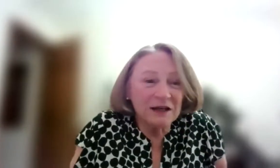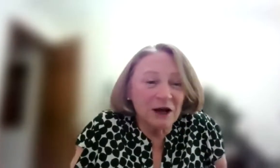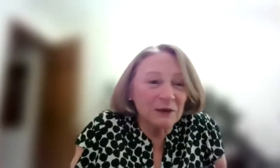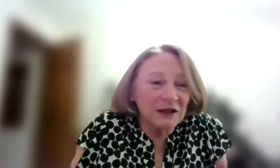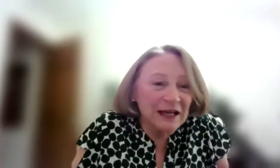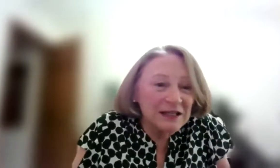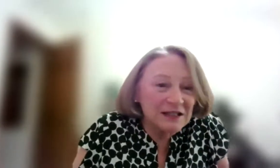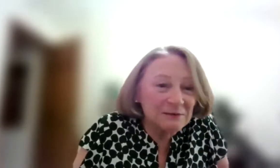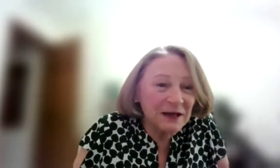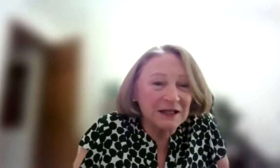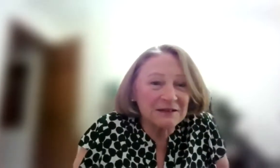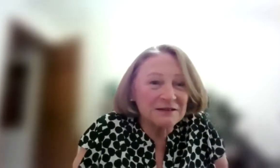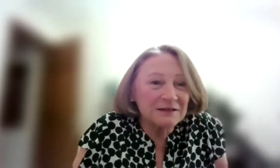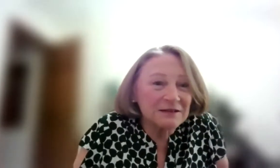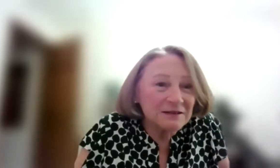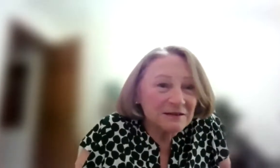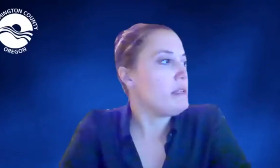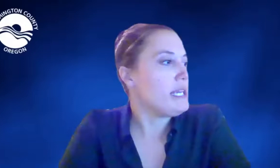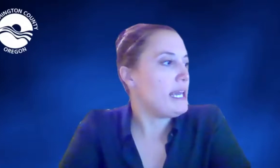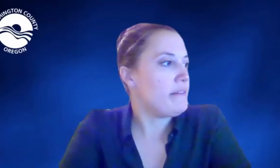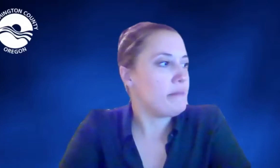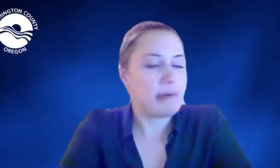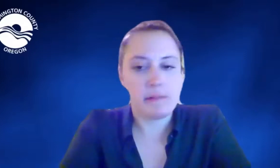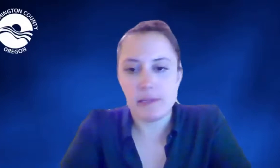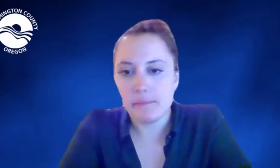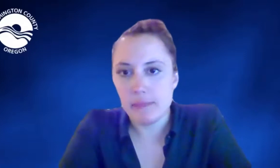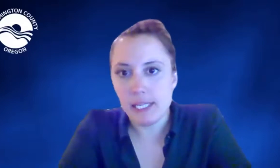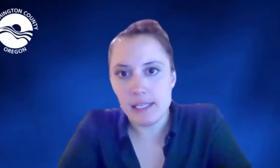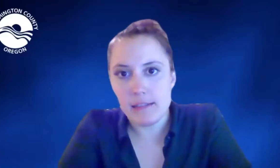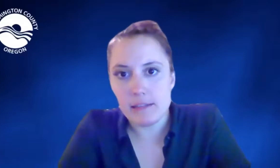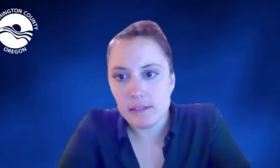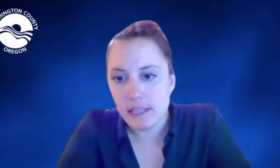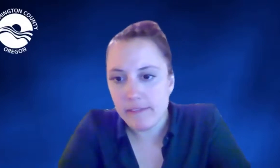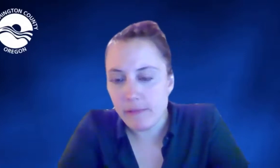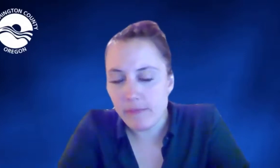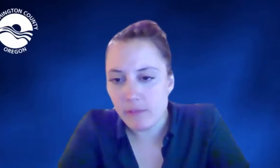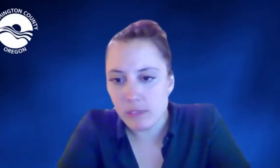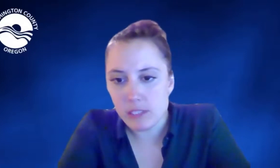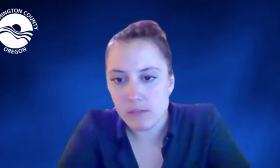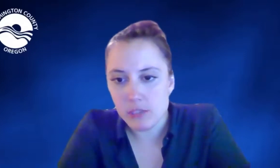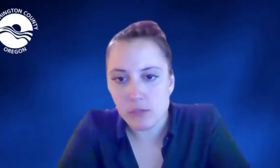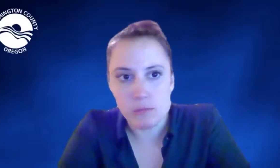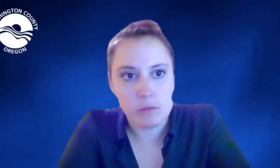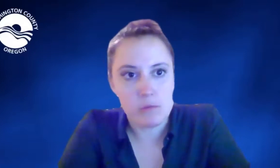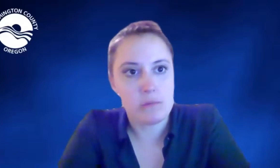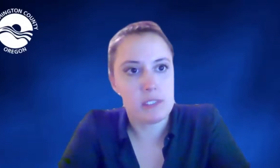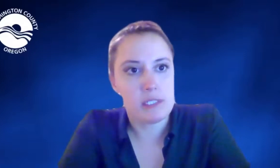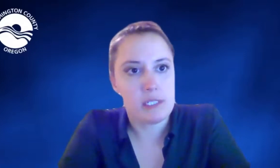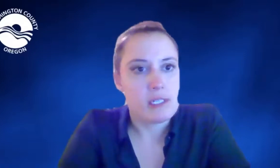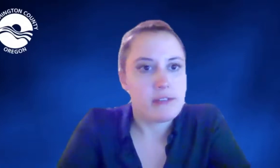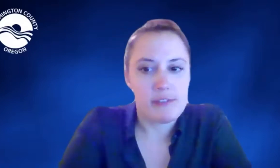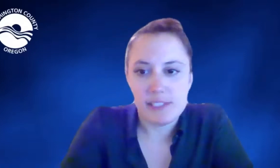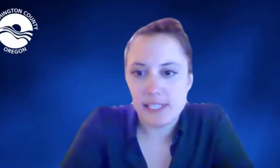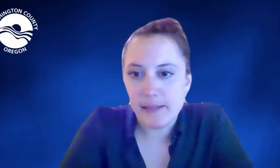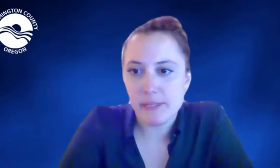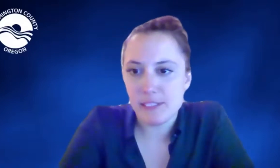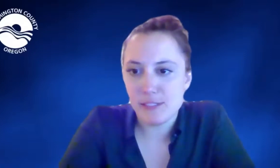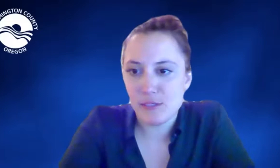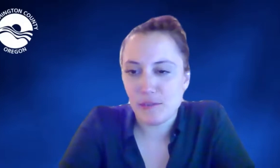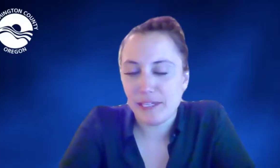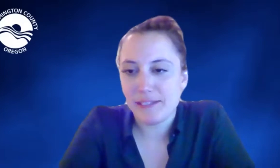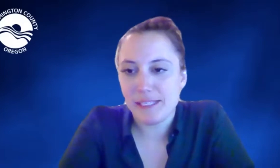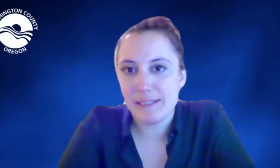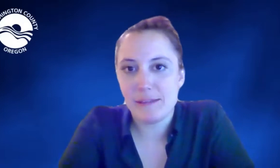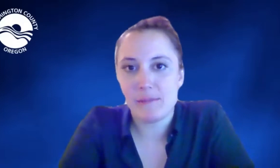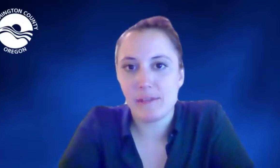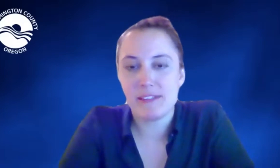Are we late, Megan? We only have about a minute left before we switch rooms, if I saw that